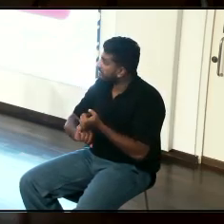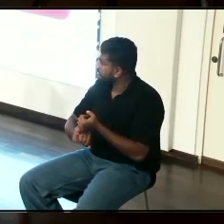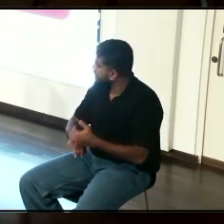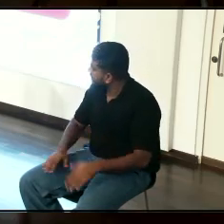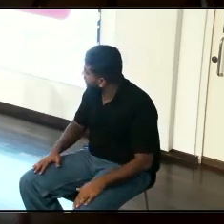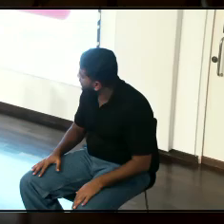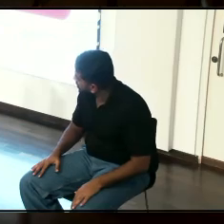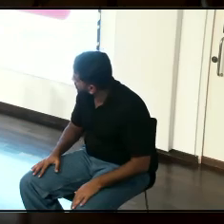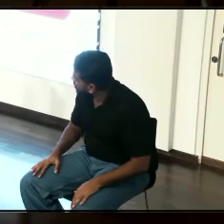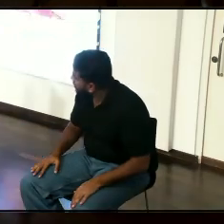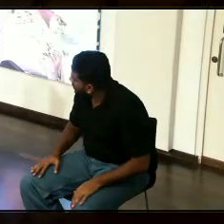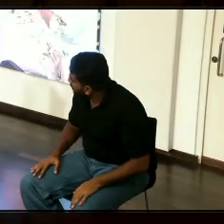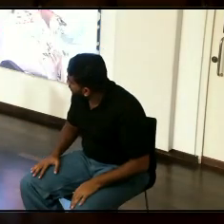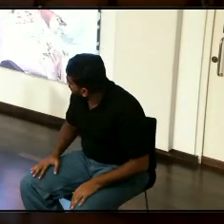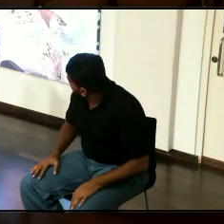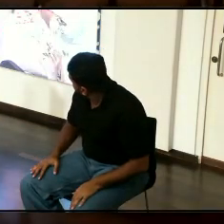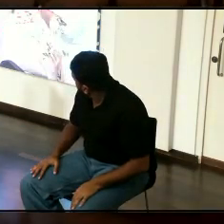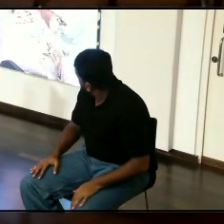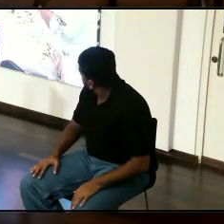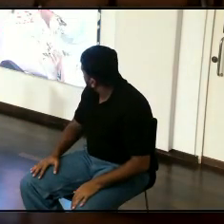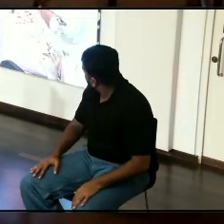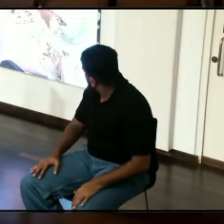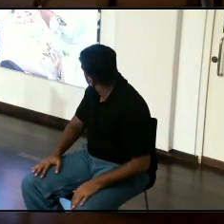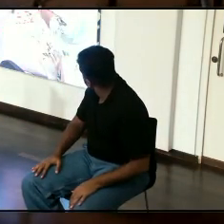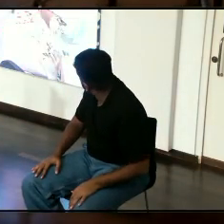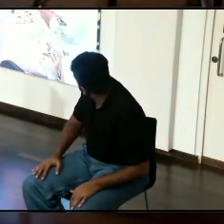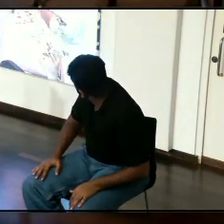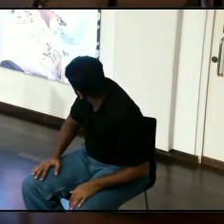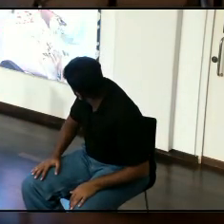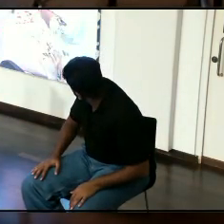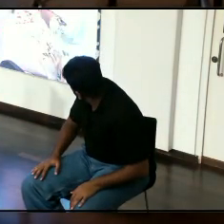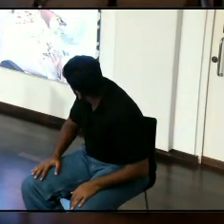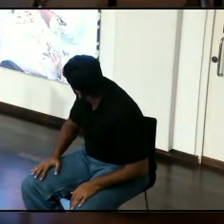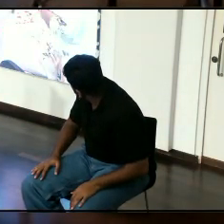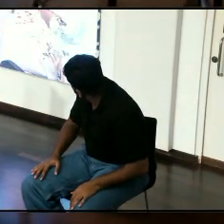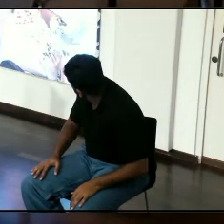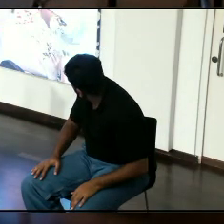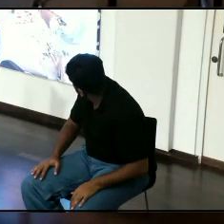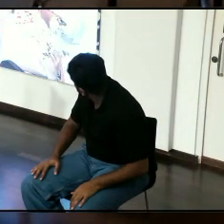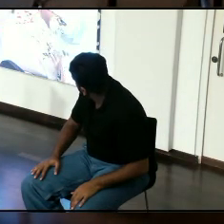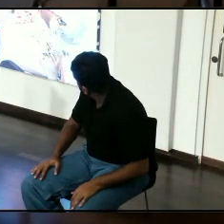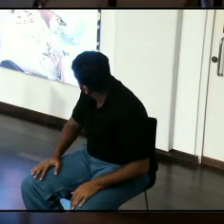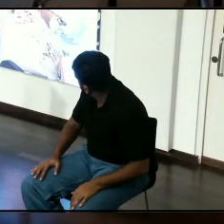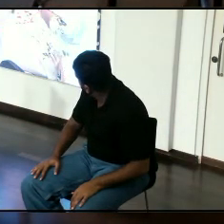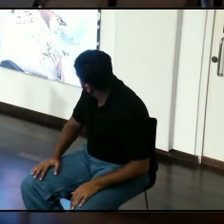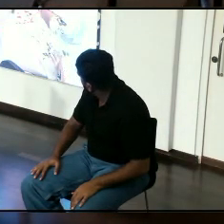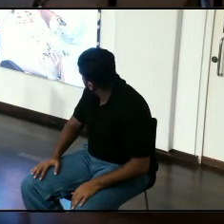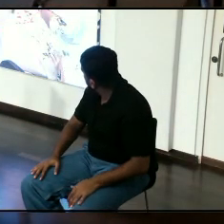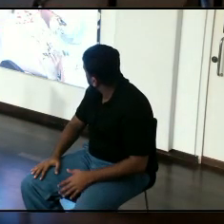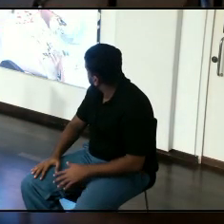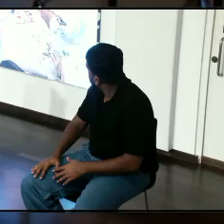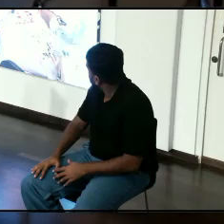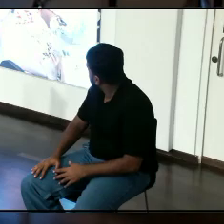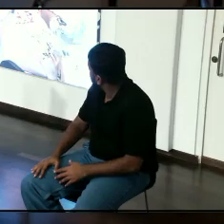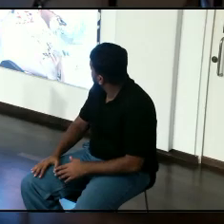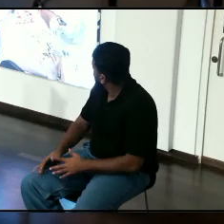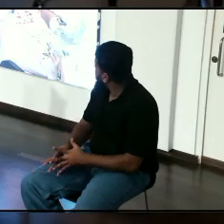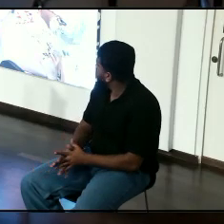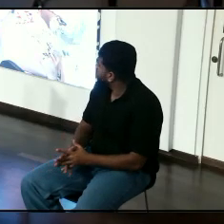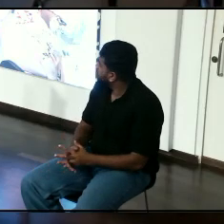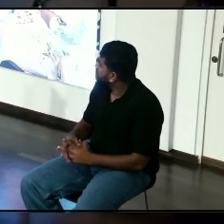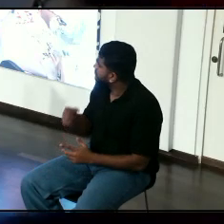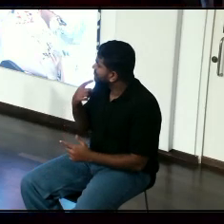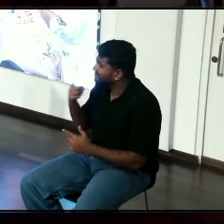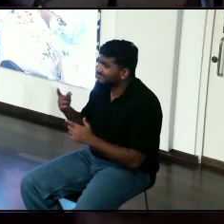were saying as well, and this Goan architect Dean de Cruz also said that at the end of the day,